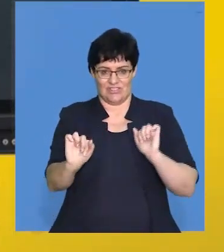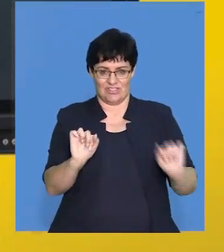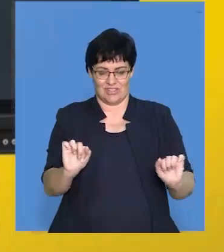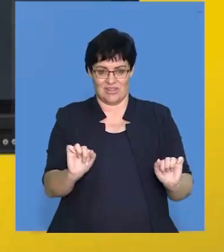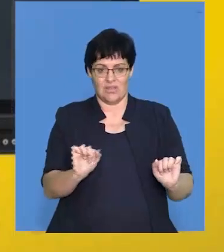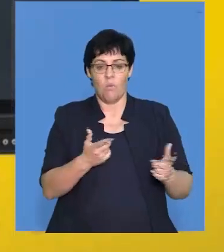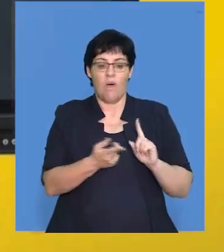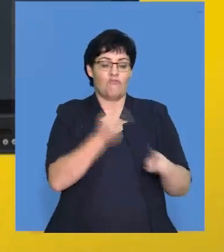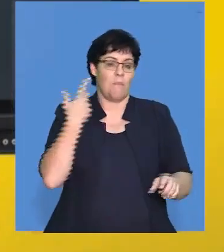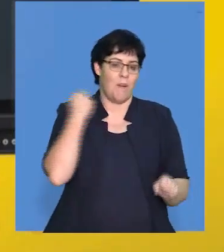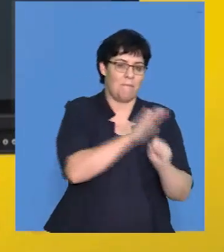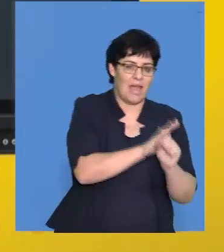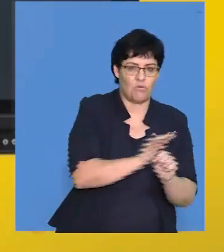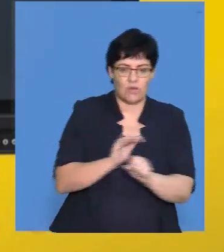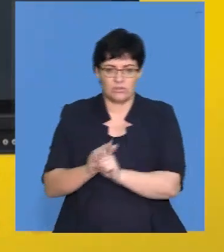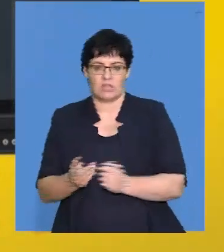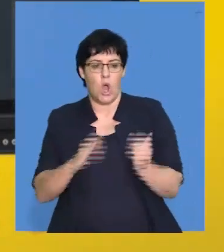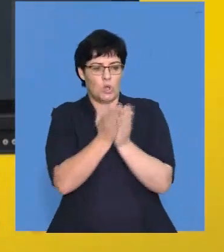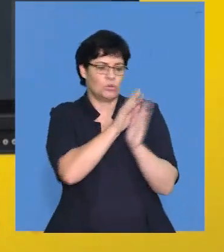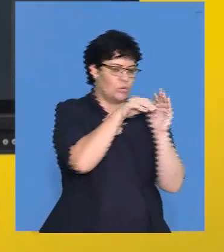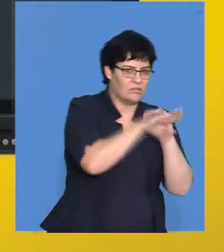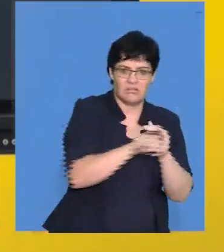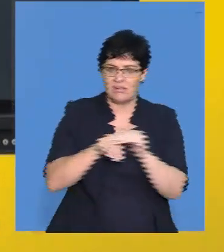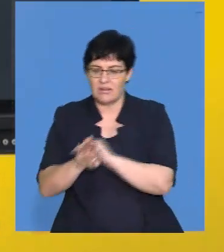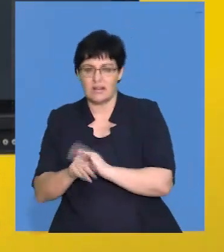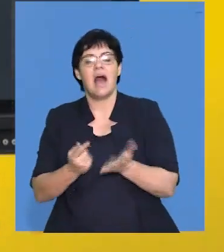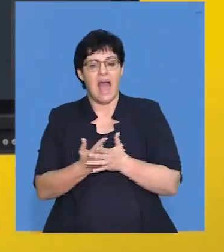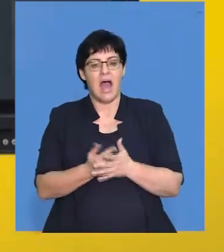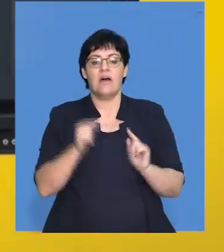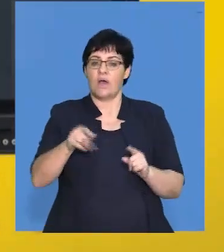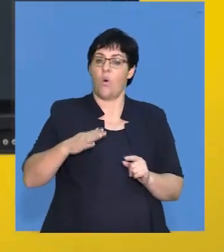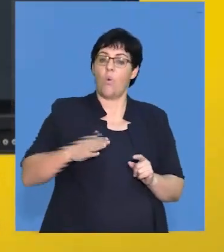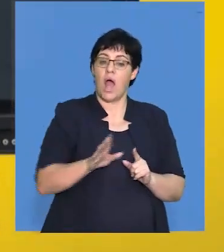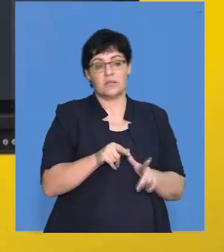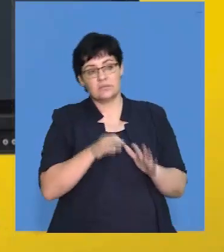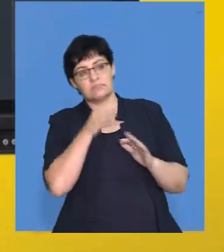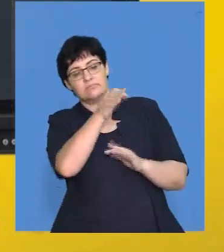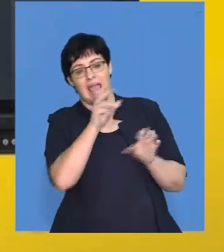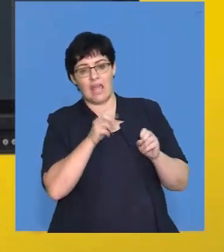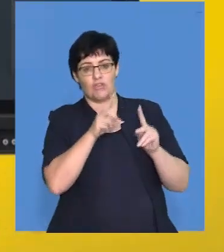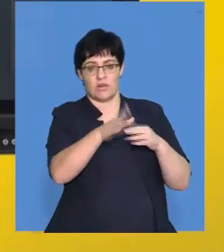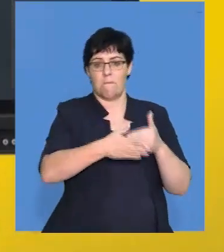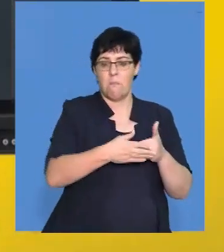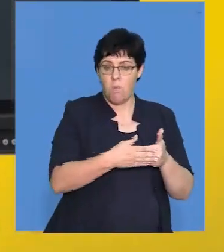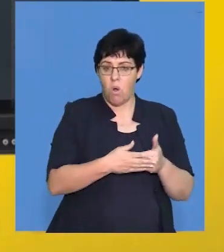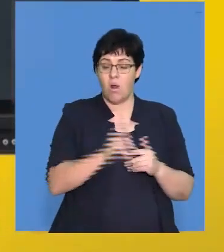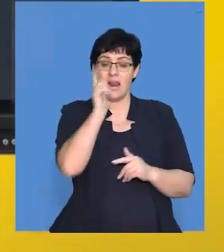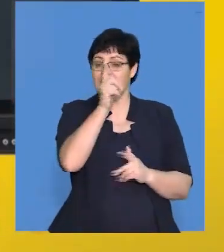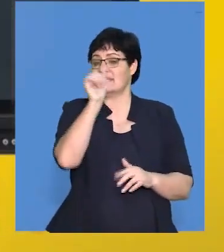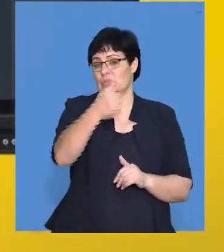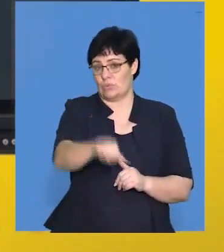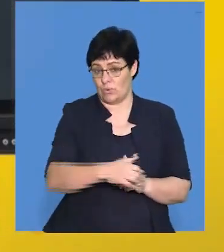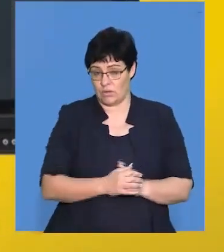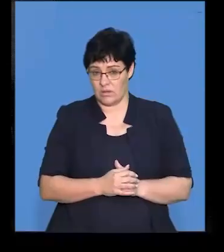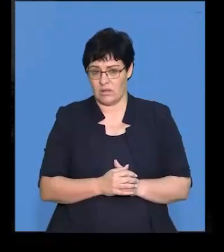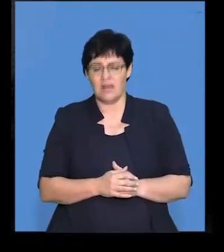them, where they come from, which schools they attend, and whether they want to pursue education further or